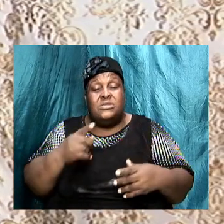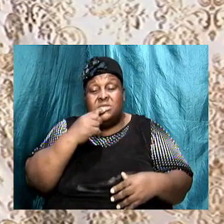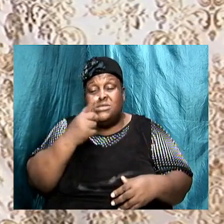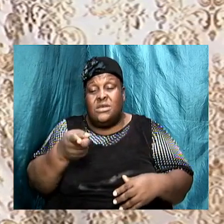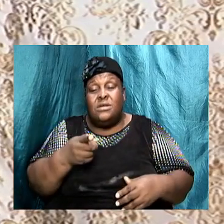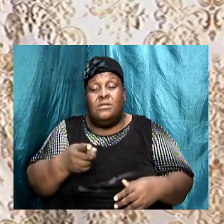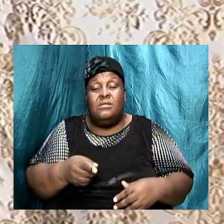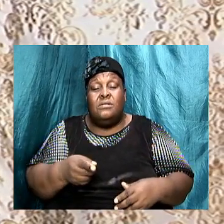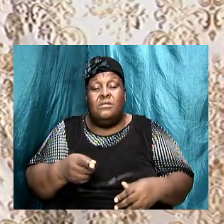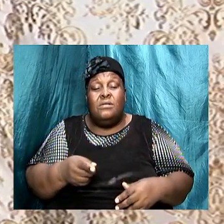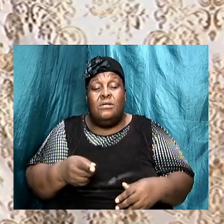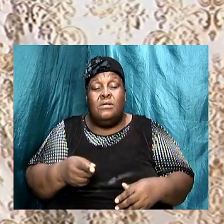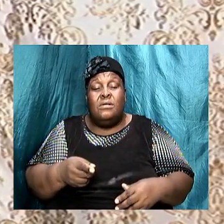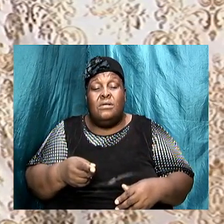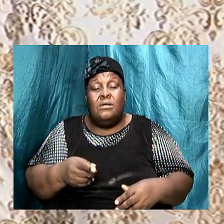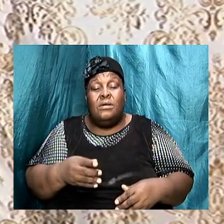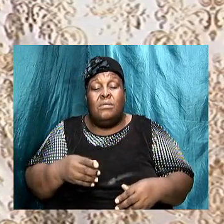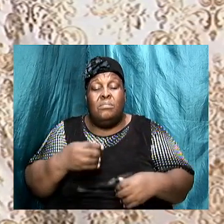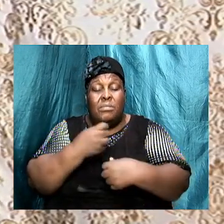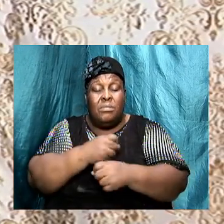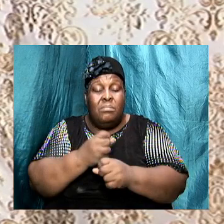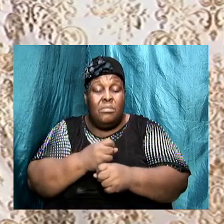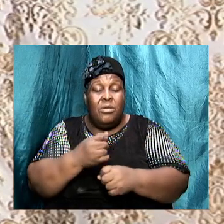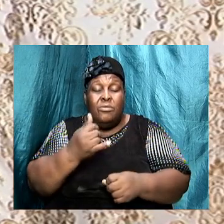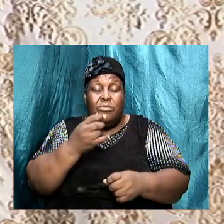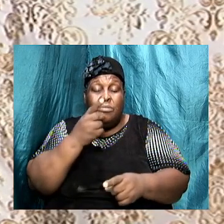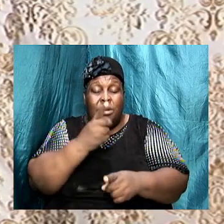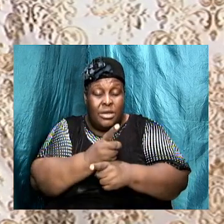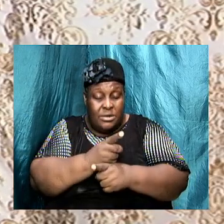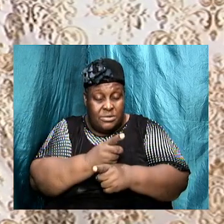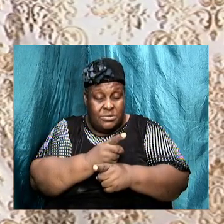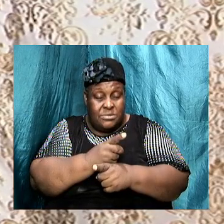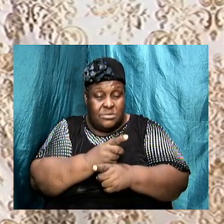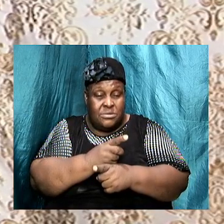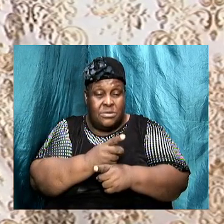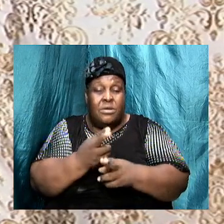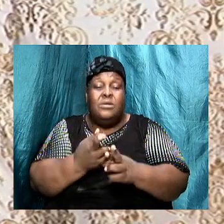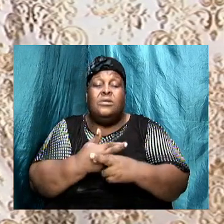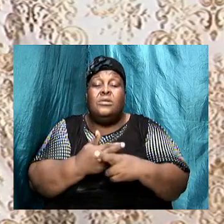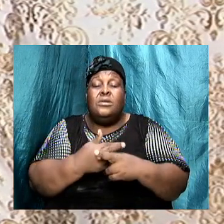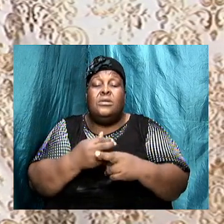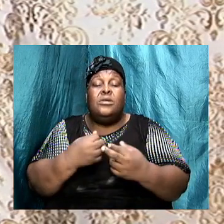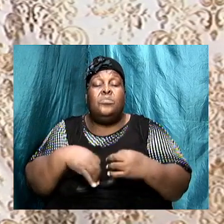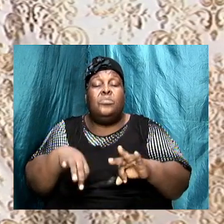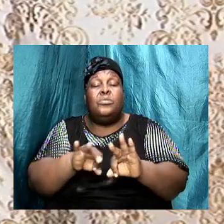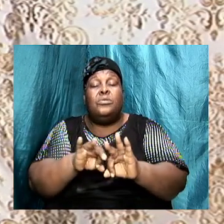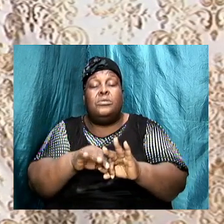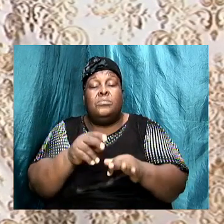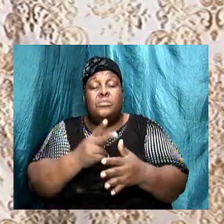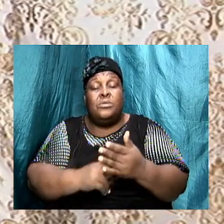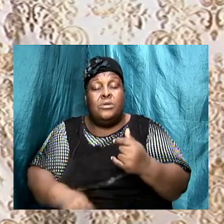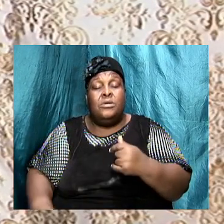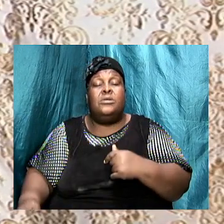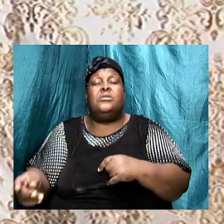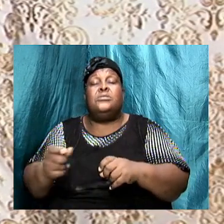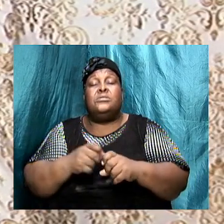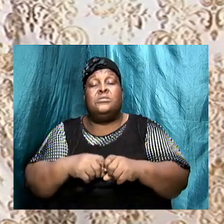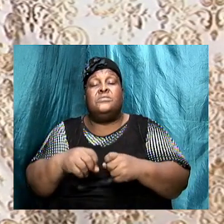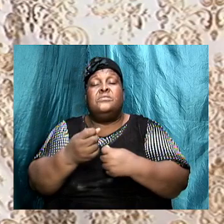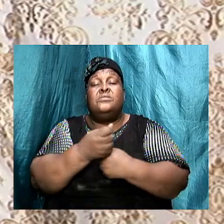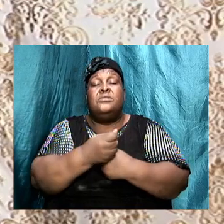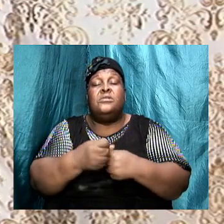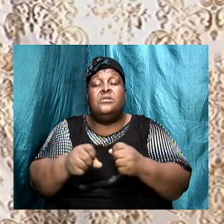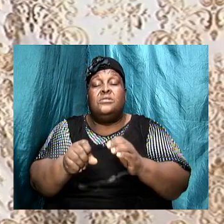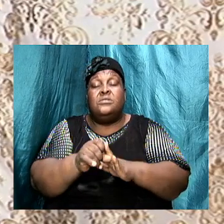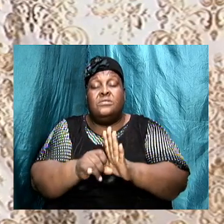will get it right. Restitution is an important part